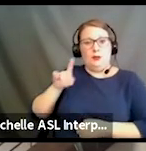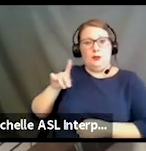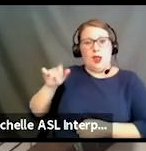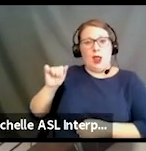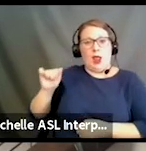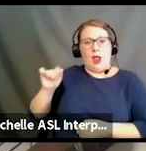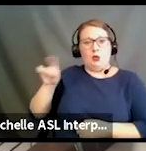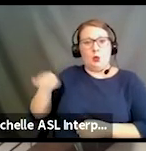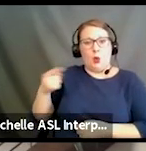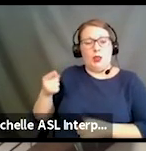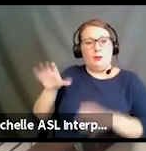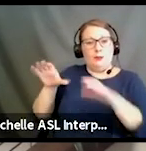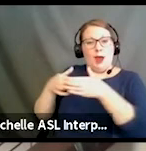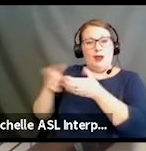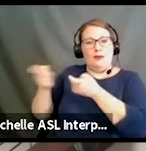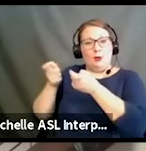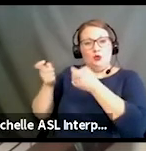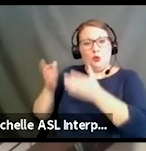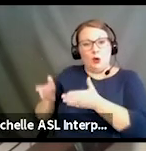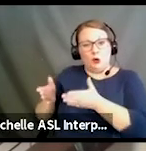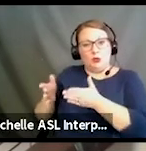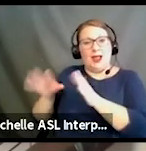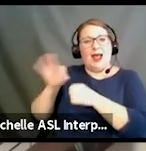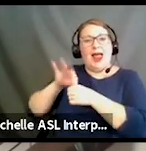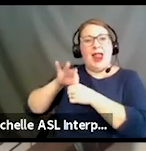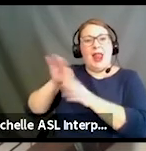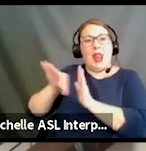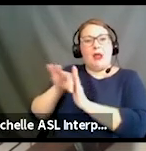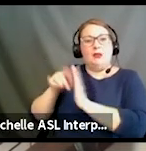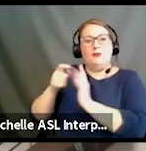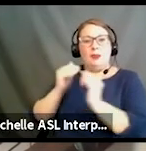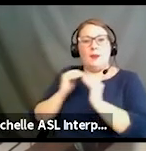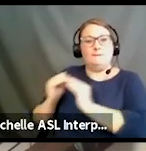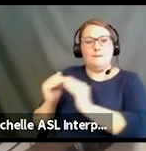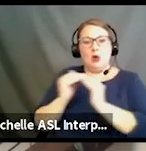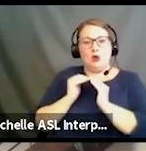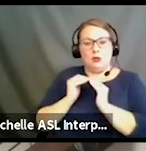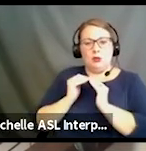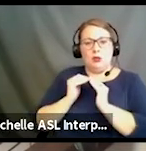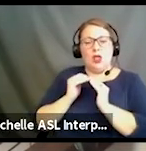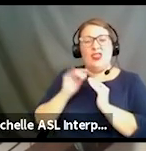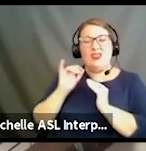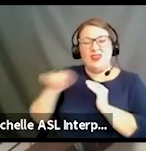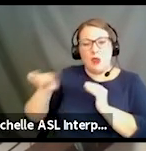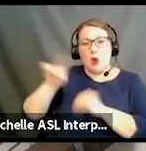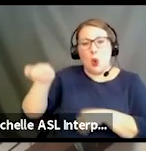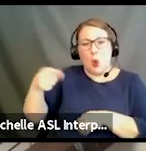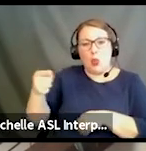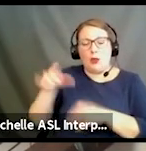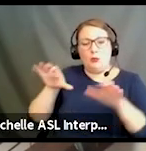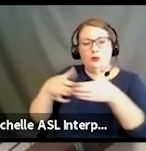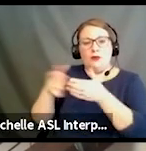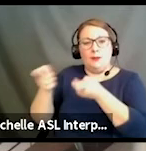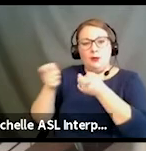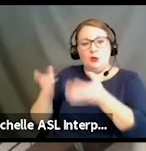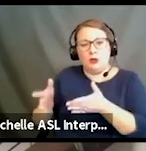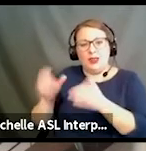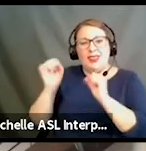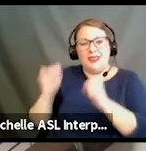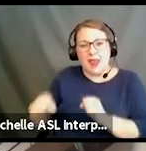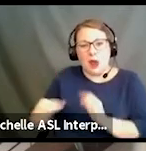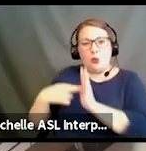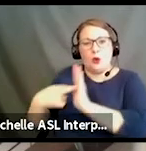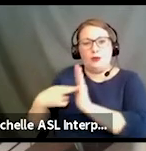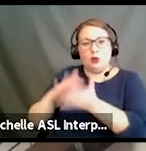the only body of administrators elected by their peers, and is therefore the only body of administrators that can